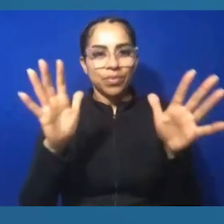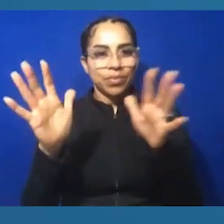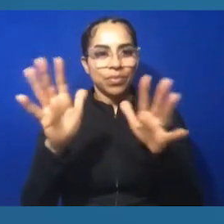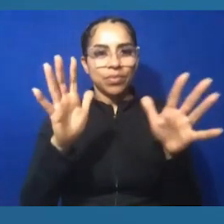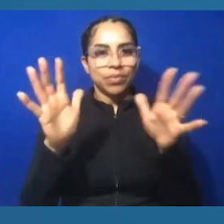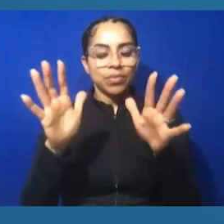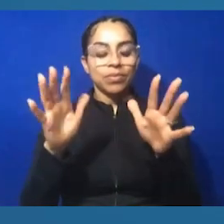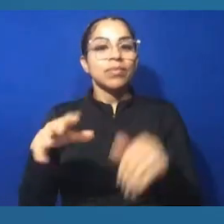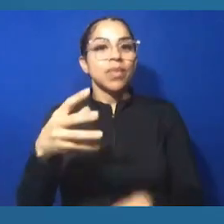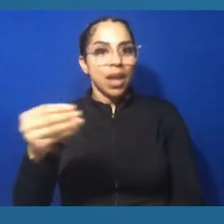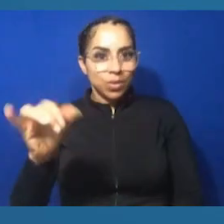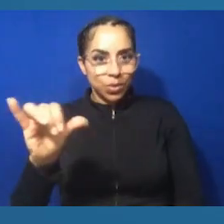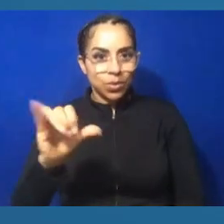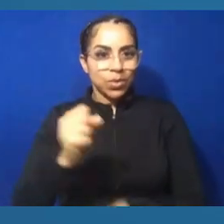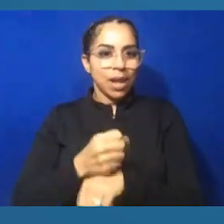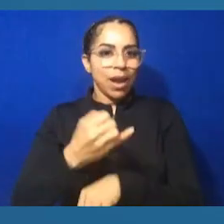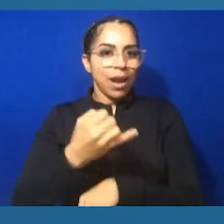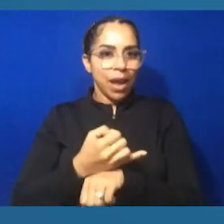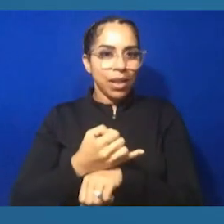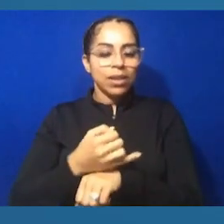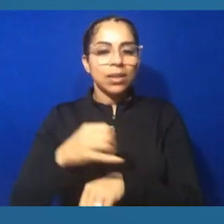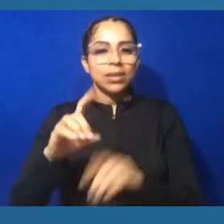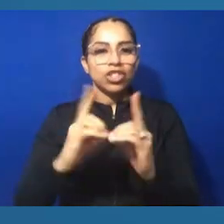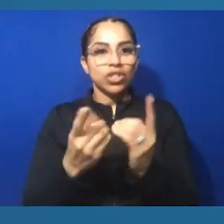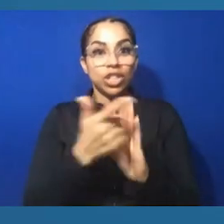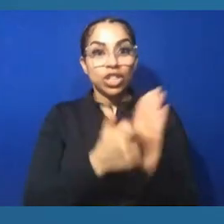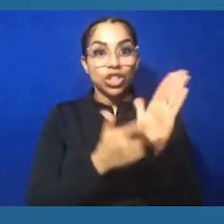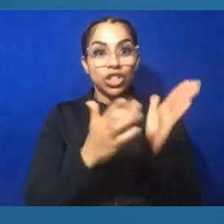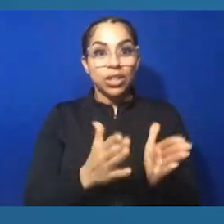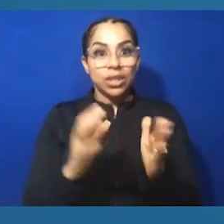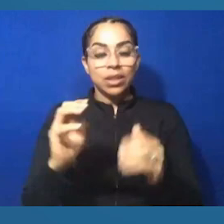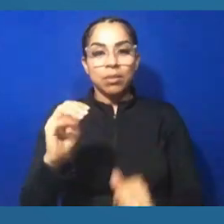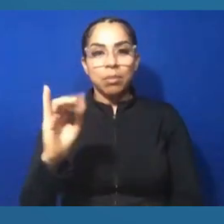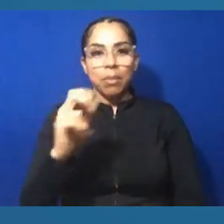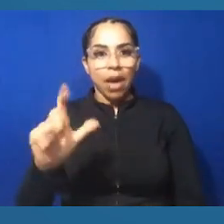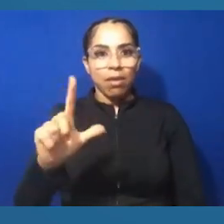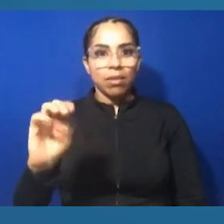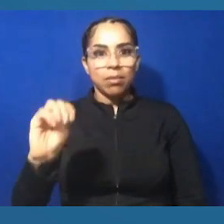And Staten Island District Attorney Michael McMahon.